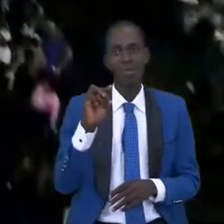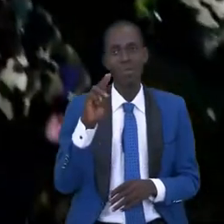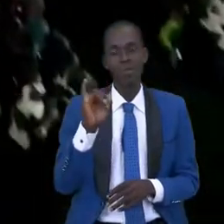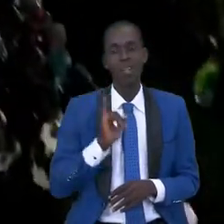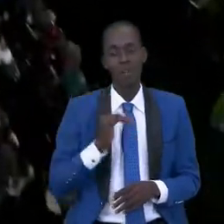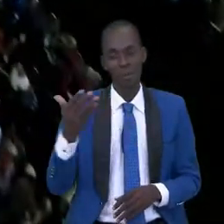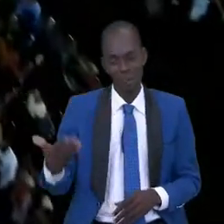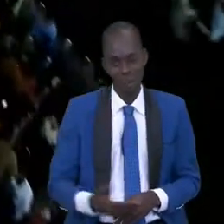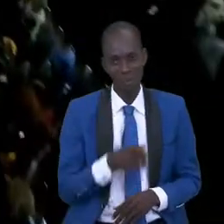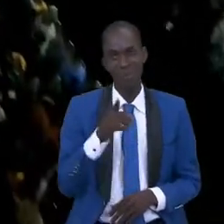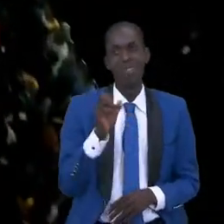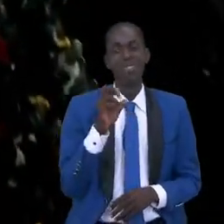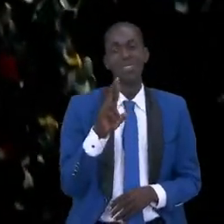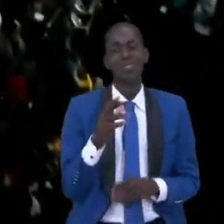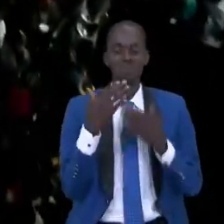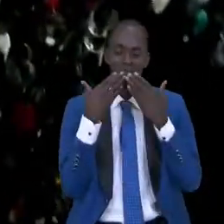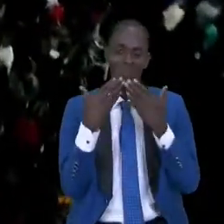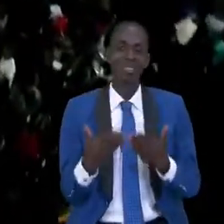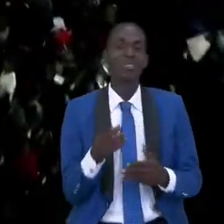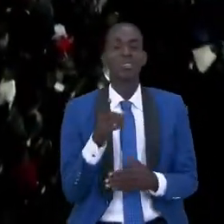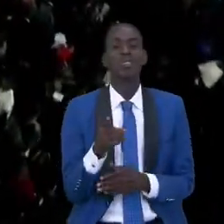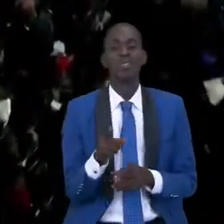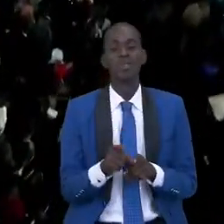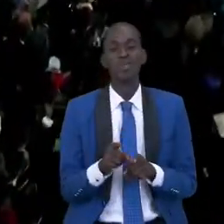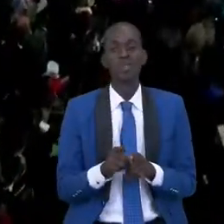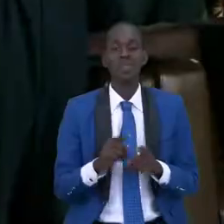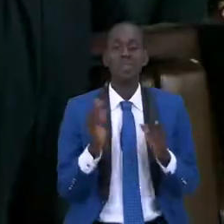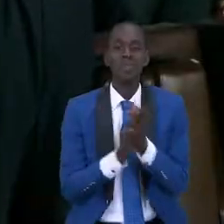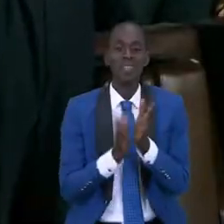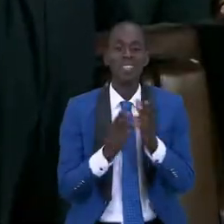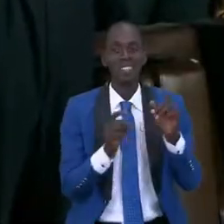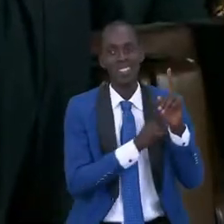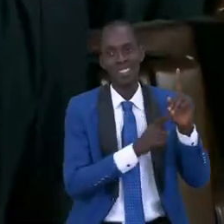So, Pastor, everybody praise the Lord.